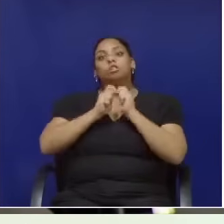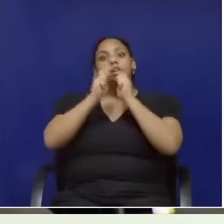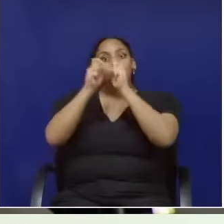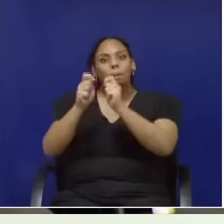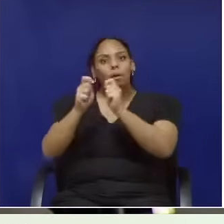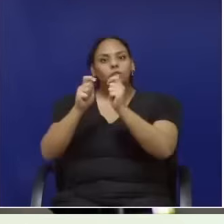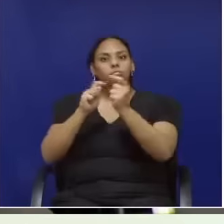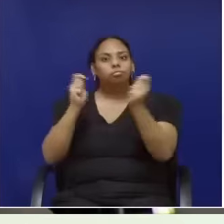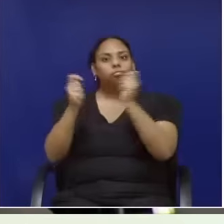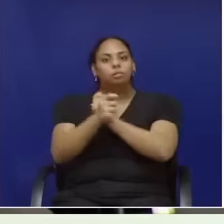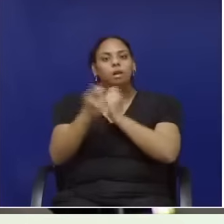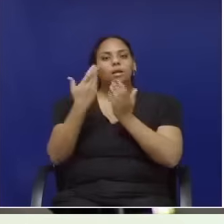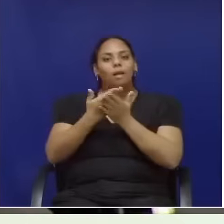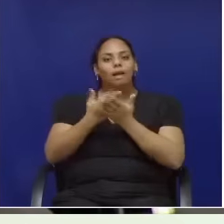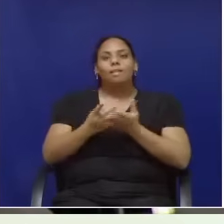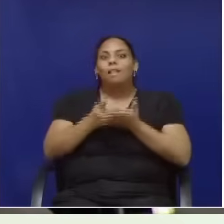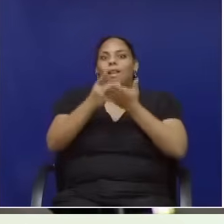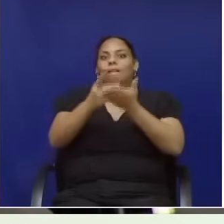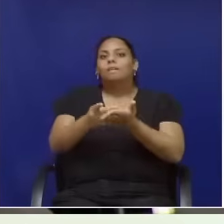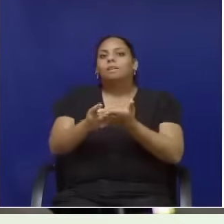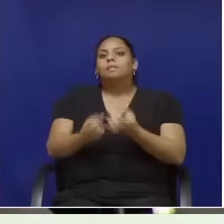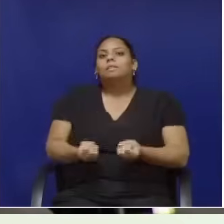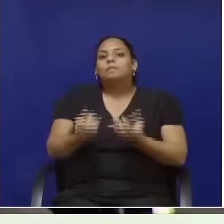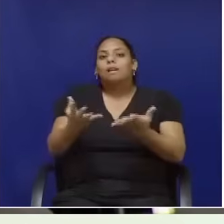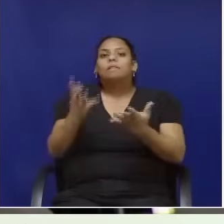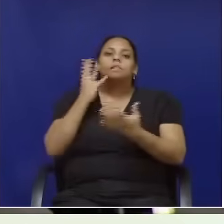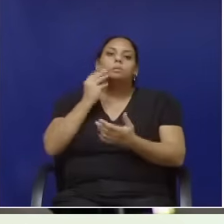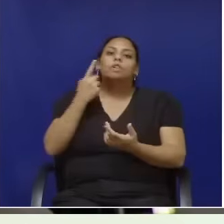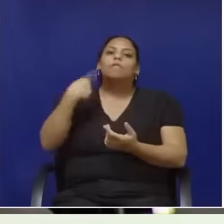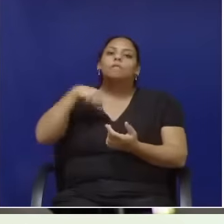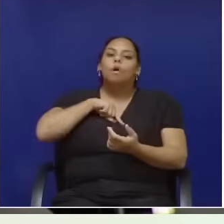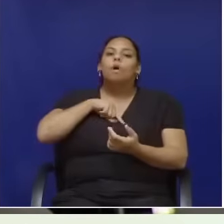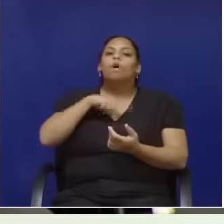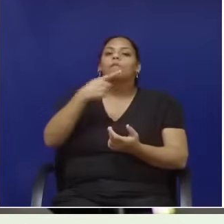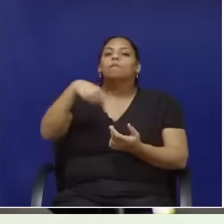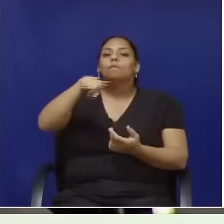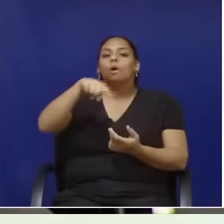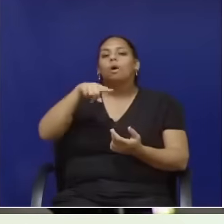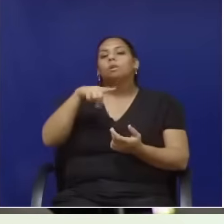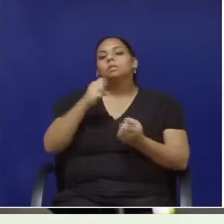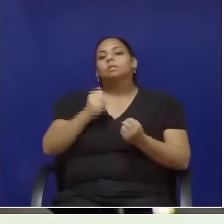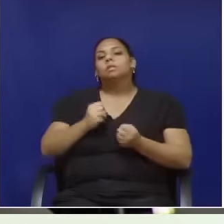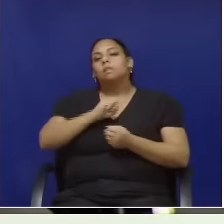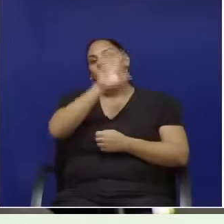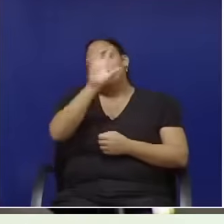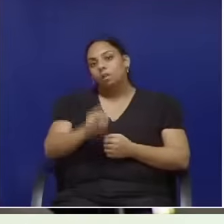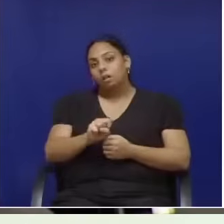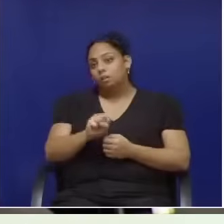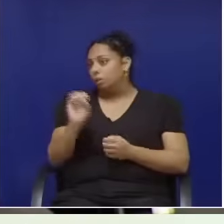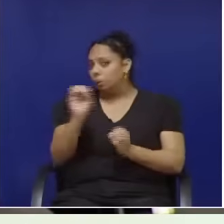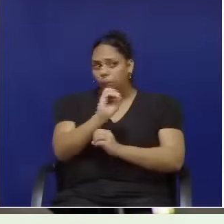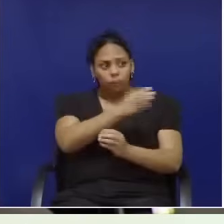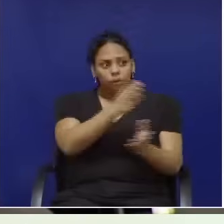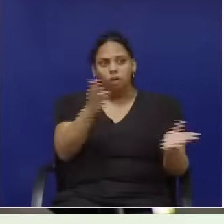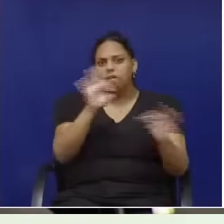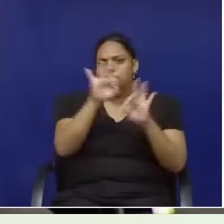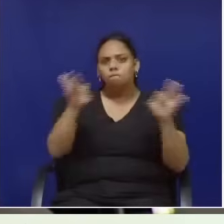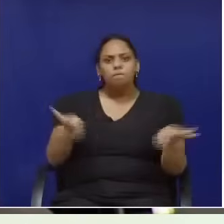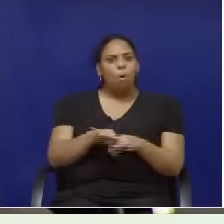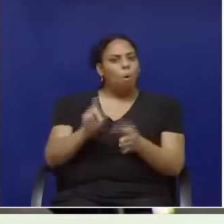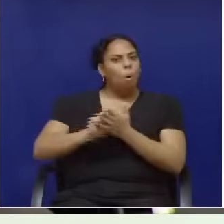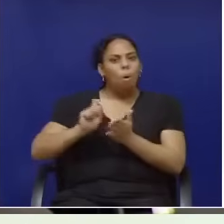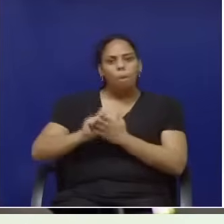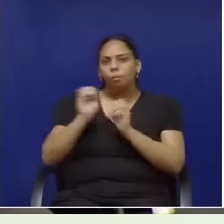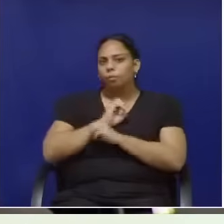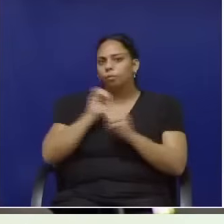whole new kind of service experience to South Africans. No one had to fill in a form for us to comply with this process. No